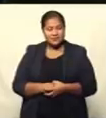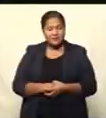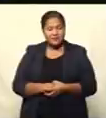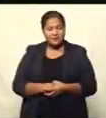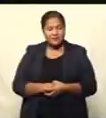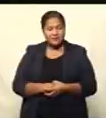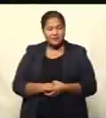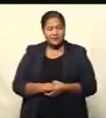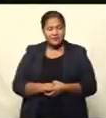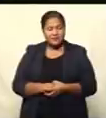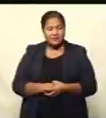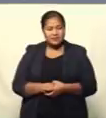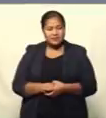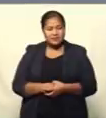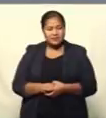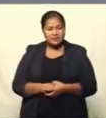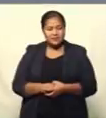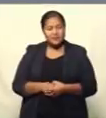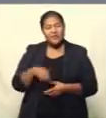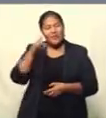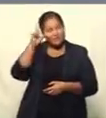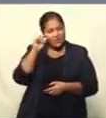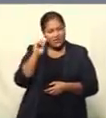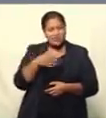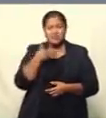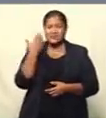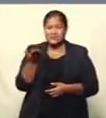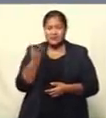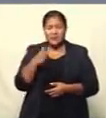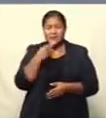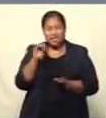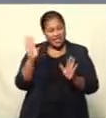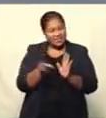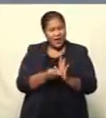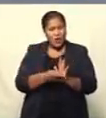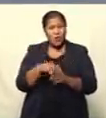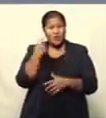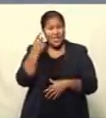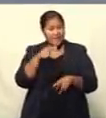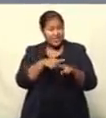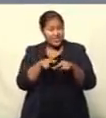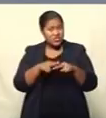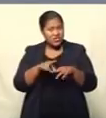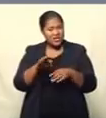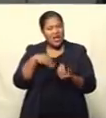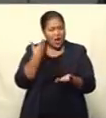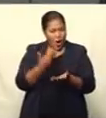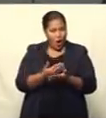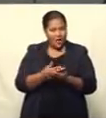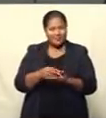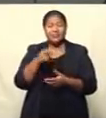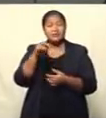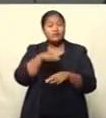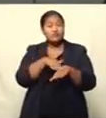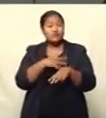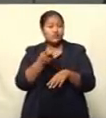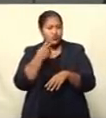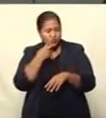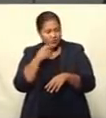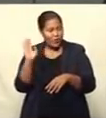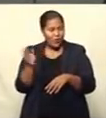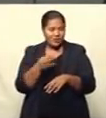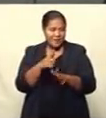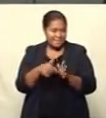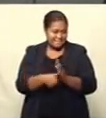reason to move. Fijians have been urged to download the Care Fiji app and to keep the Bluetooth on at all times.